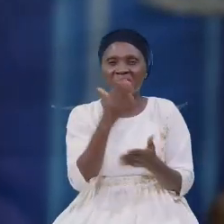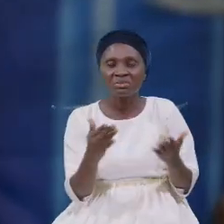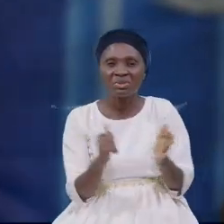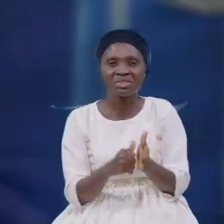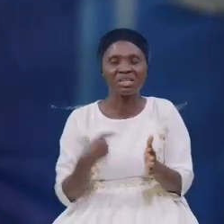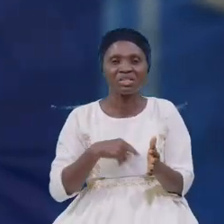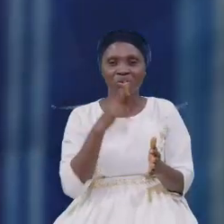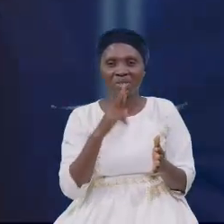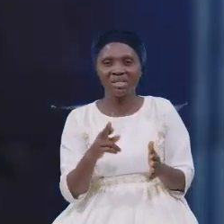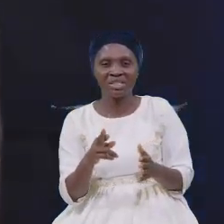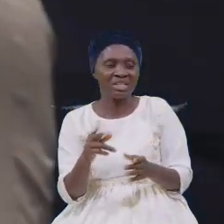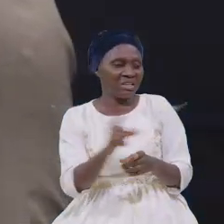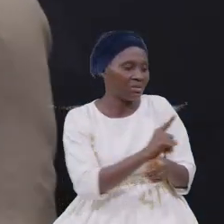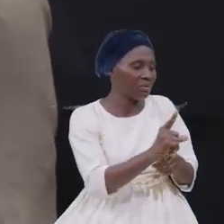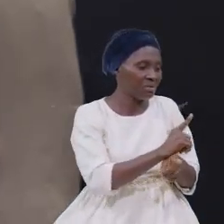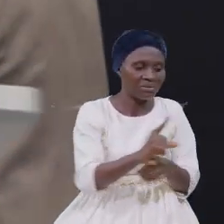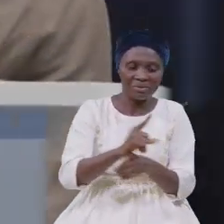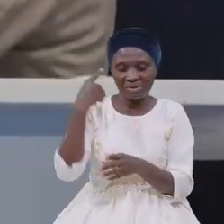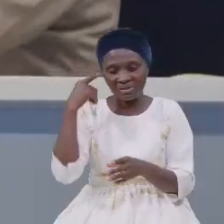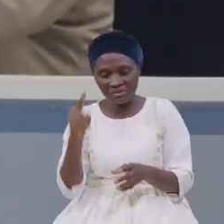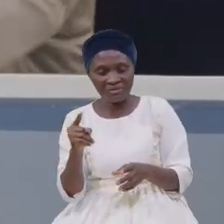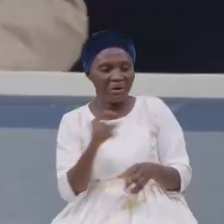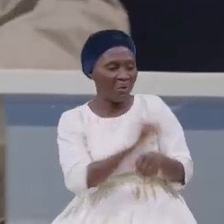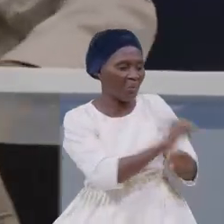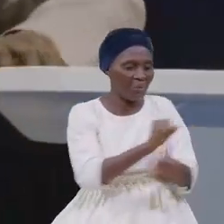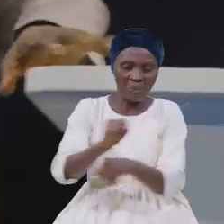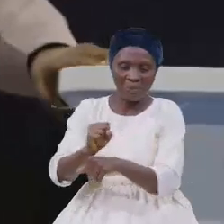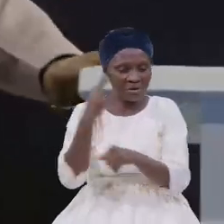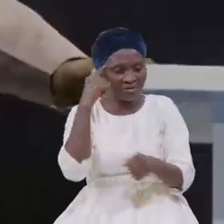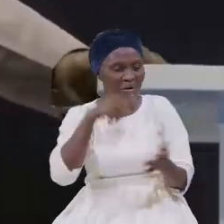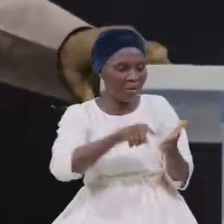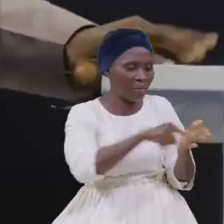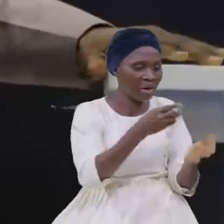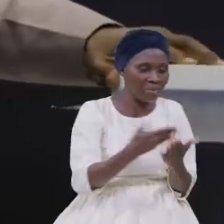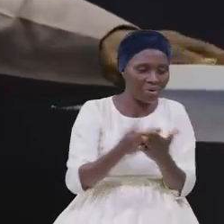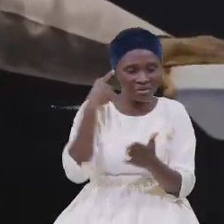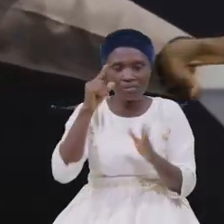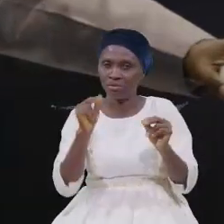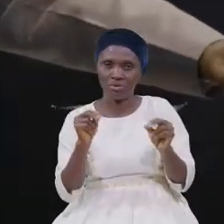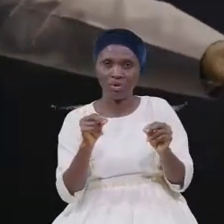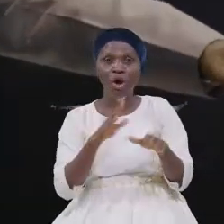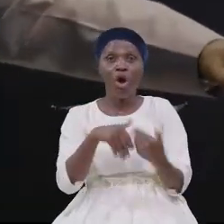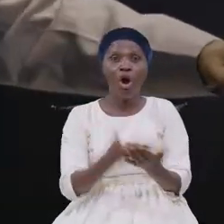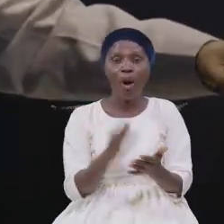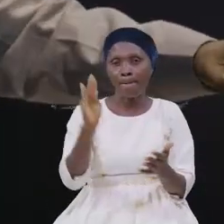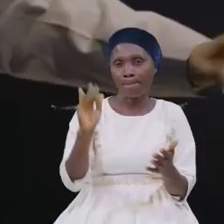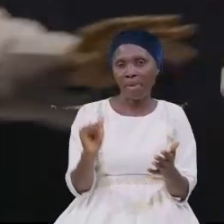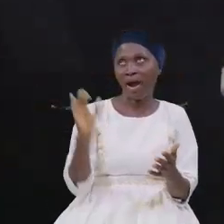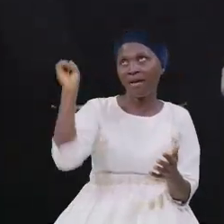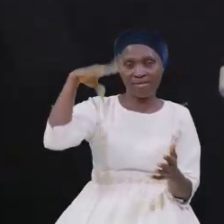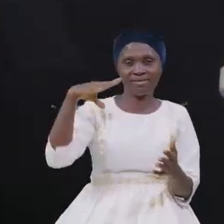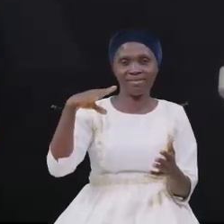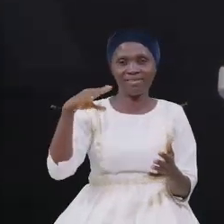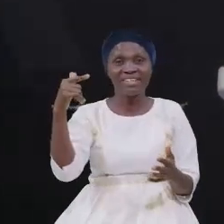we're arguing for, we're paying money for. All by grace. G, goodness of